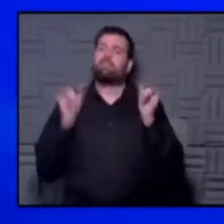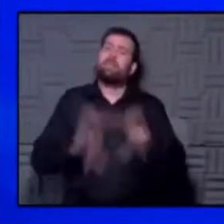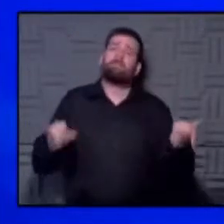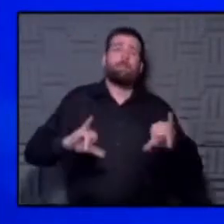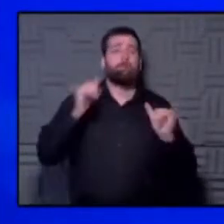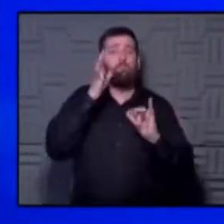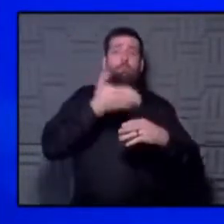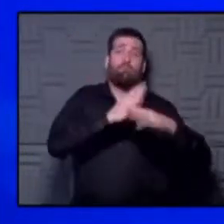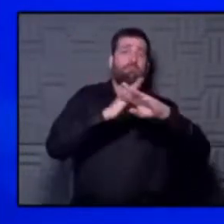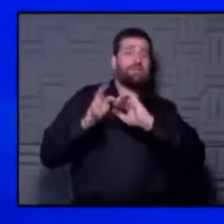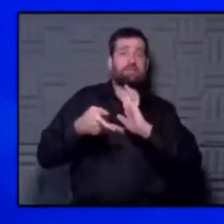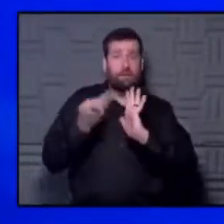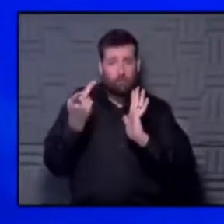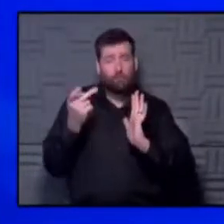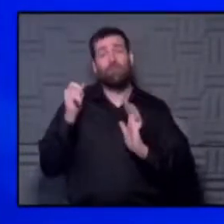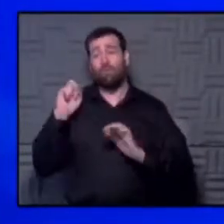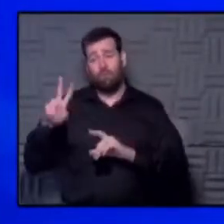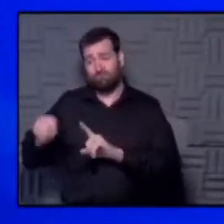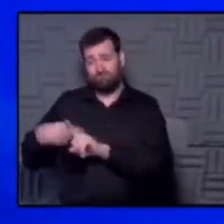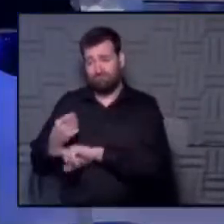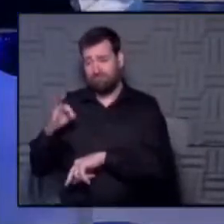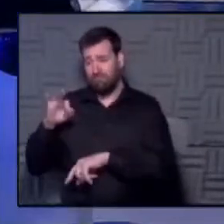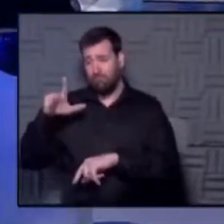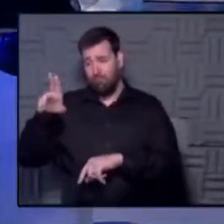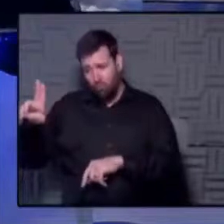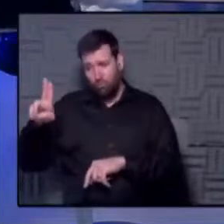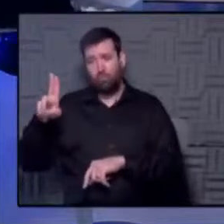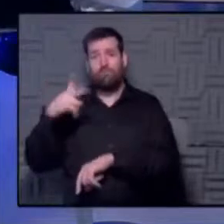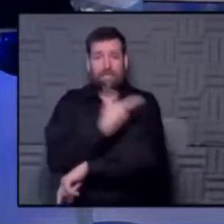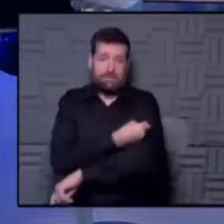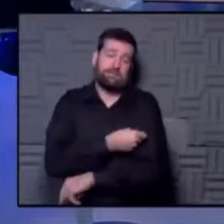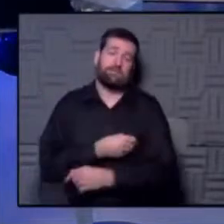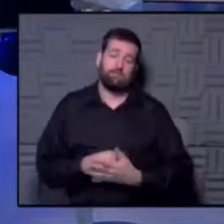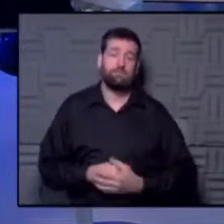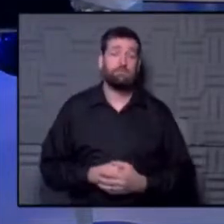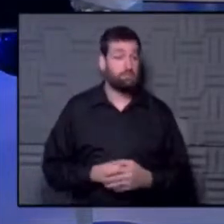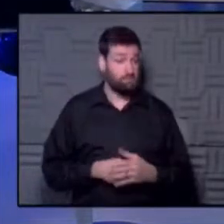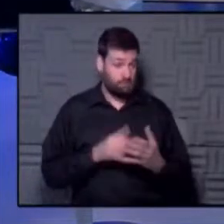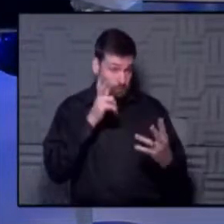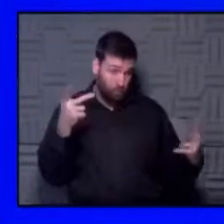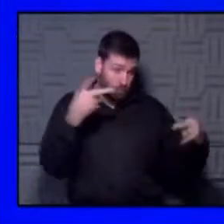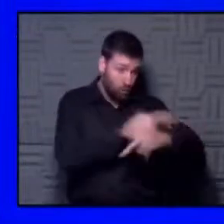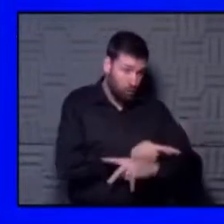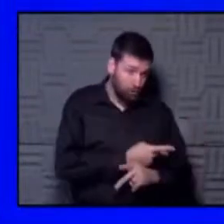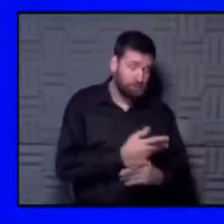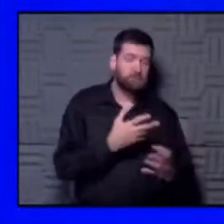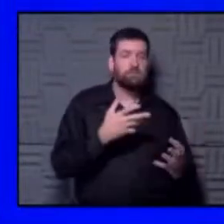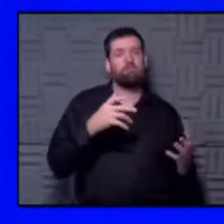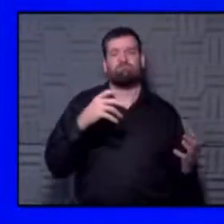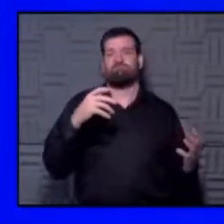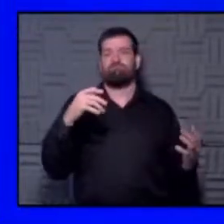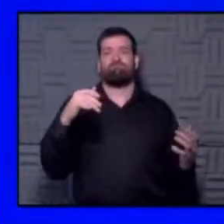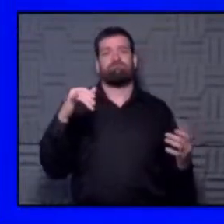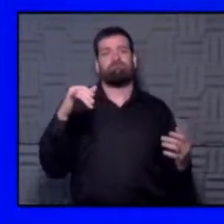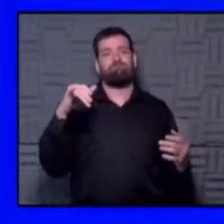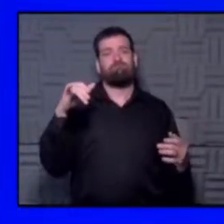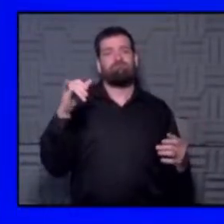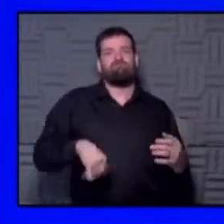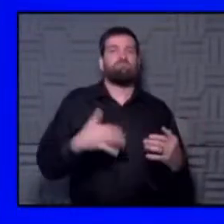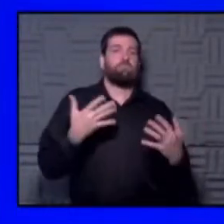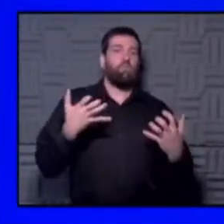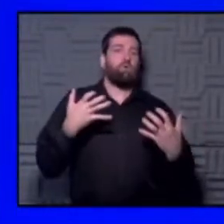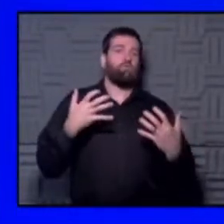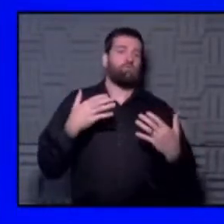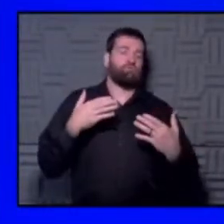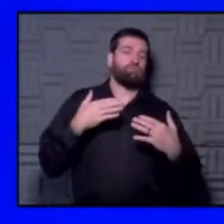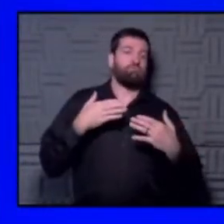double infection along with the flu vaccine. And will it be worse? So certainly that is why we do want to promote